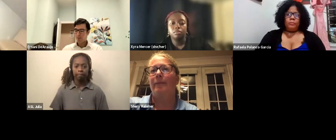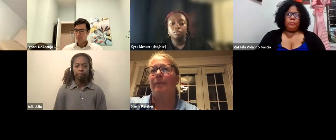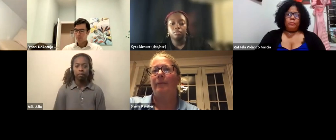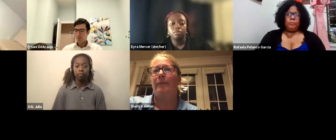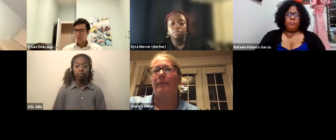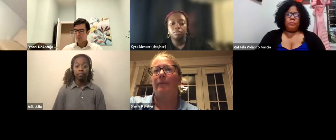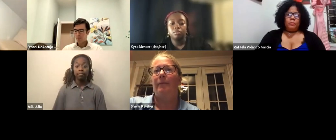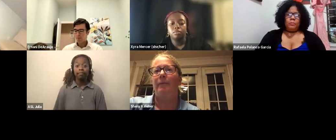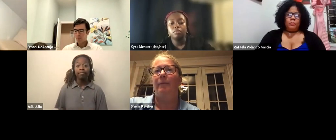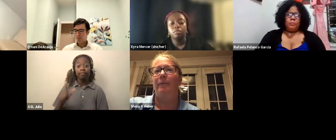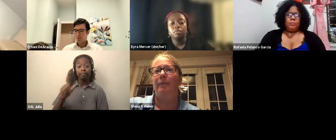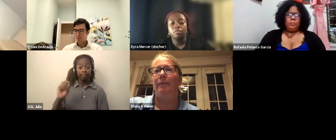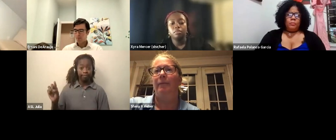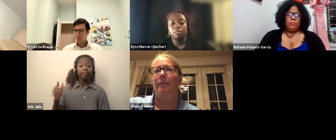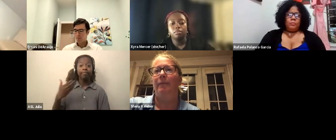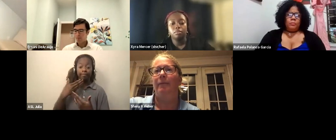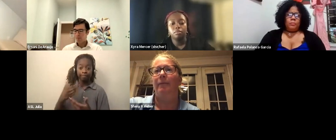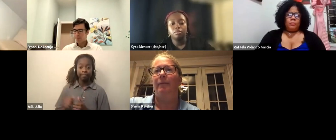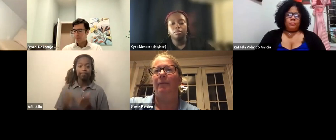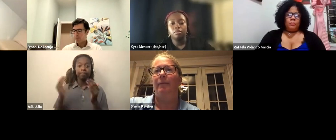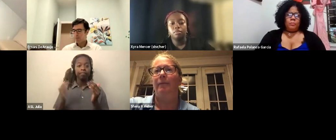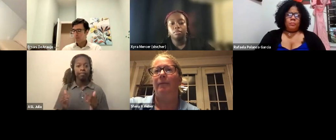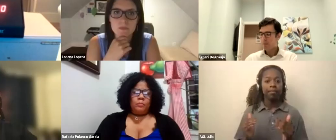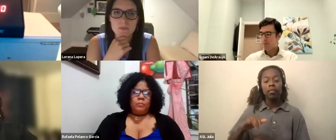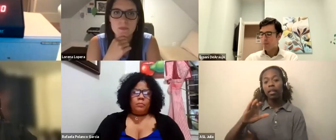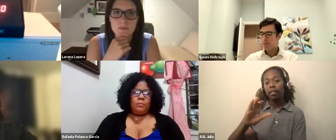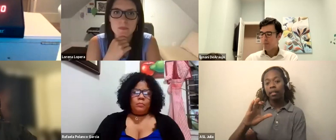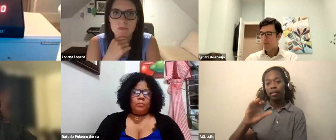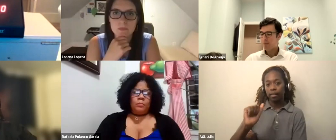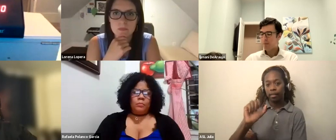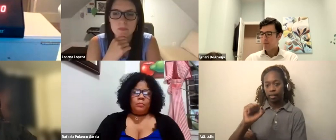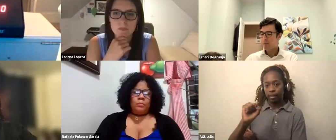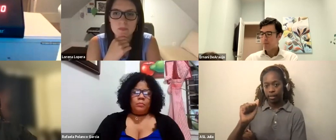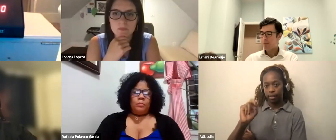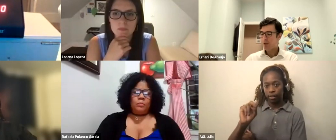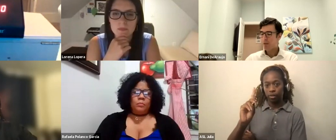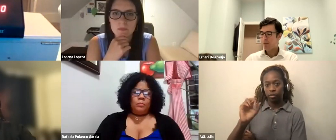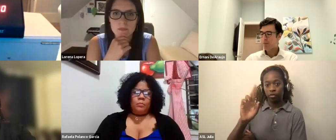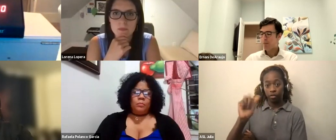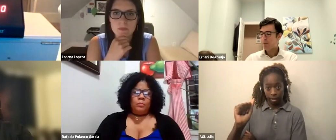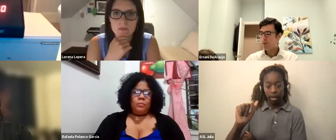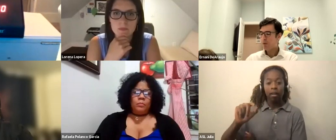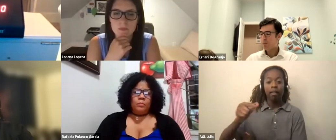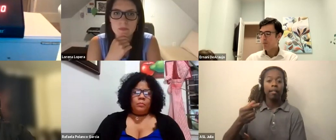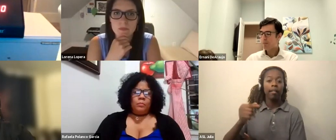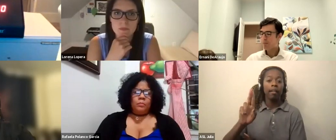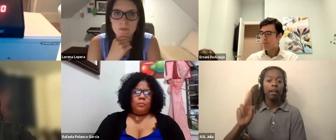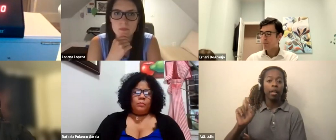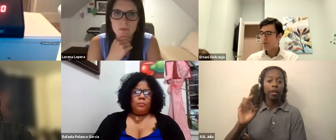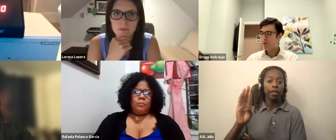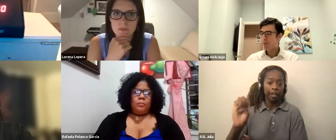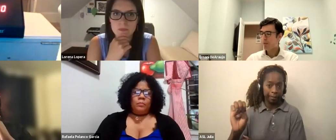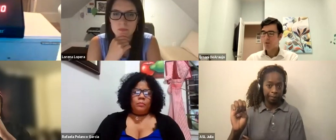thank you our next speaker is cassandra guthrie cassandra will be followed by janice